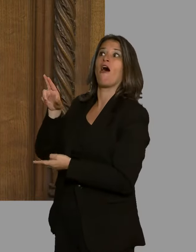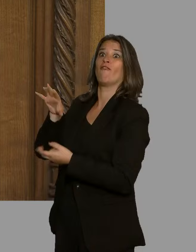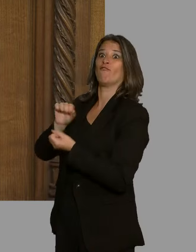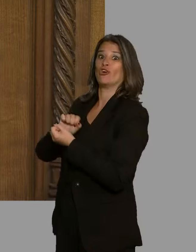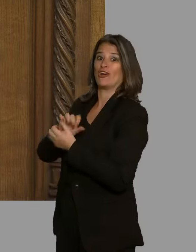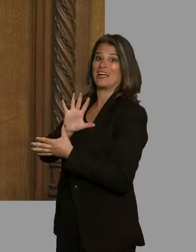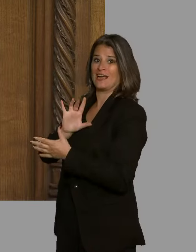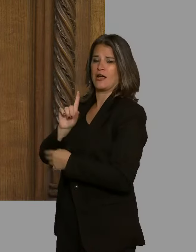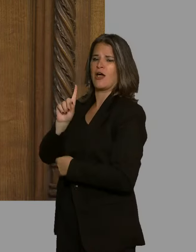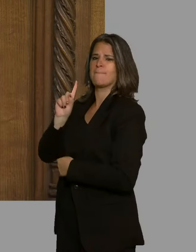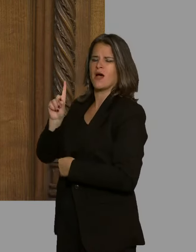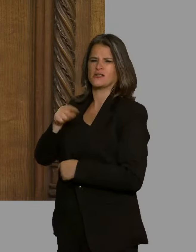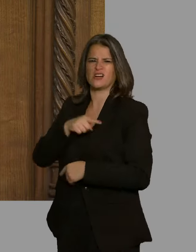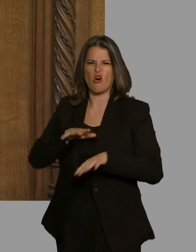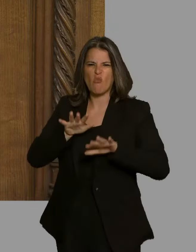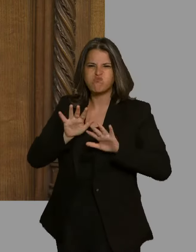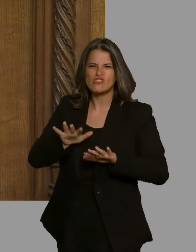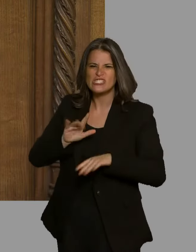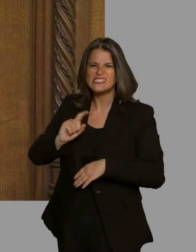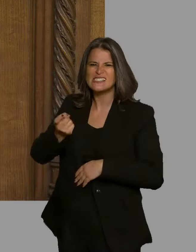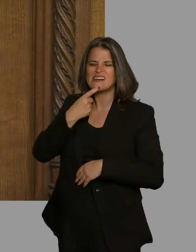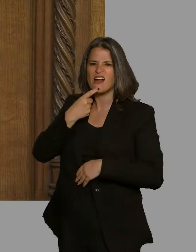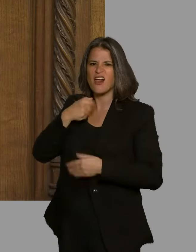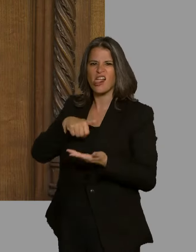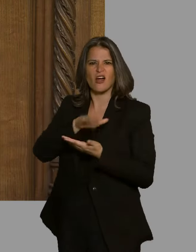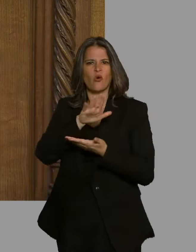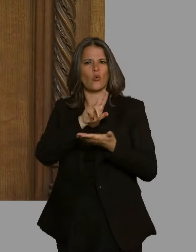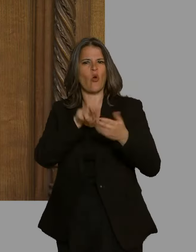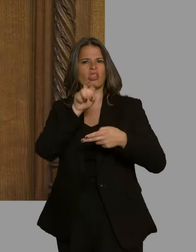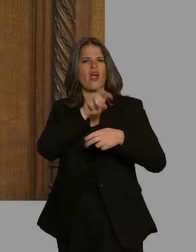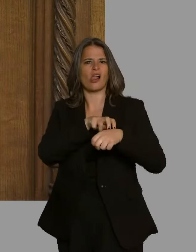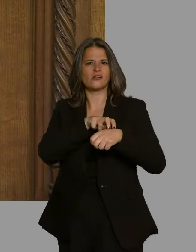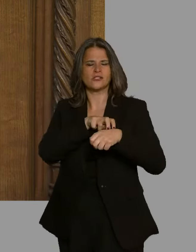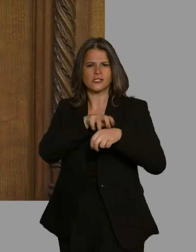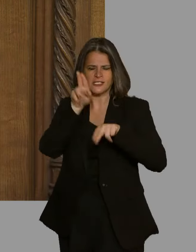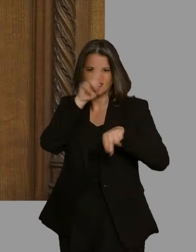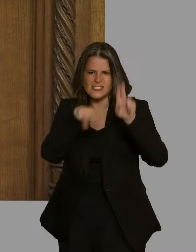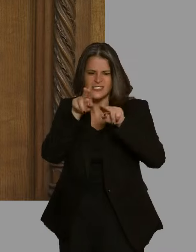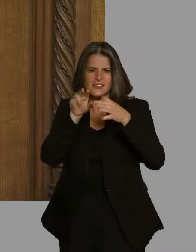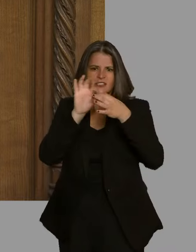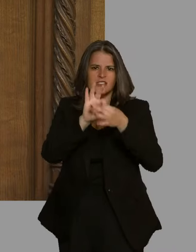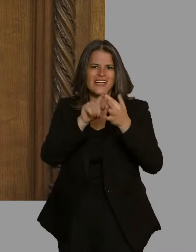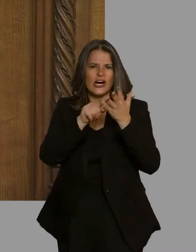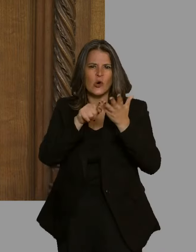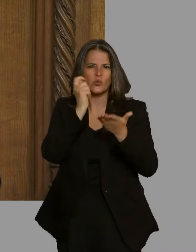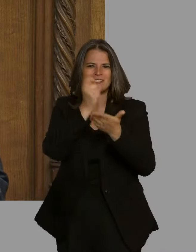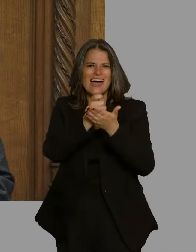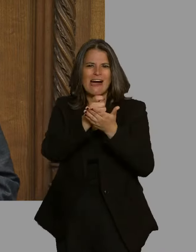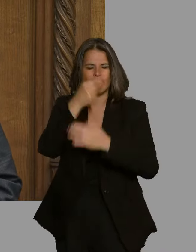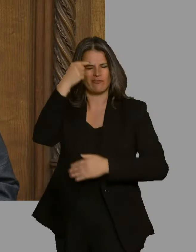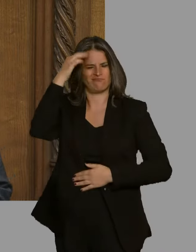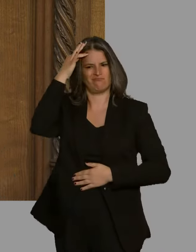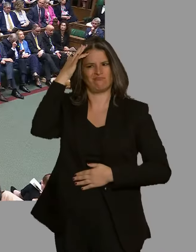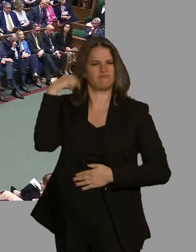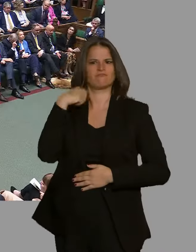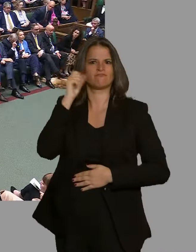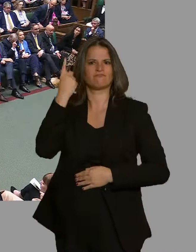the Prime Minister not even try to take back control over the trade laws that govern Northern